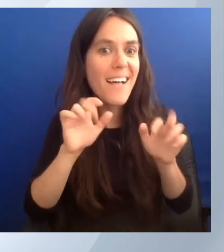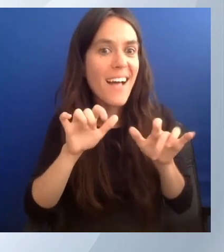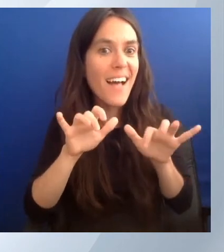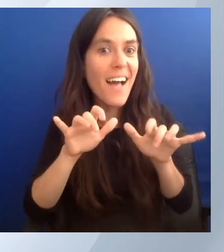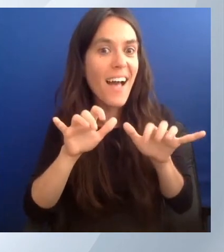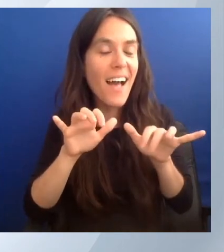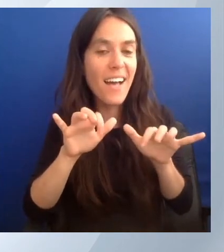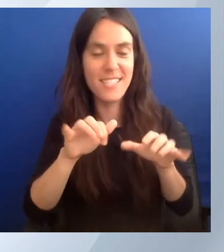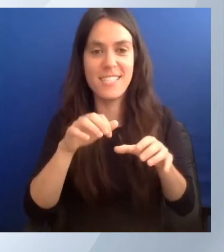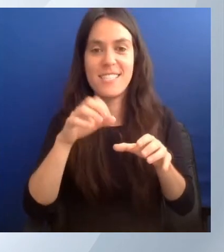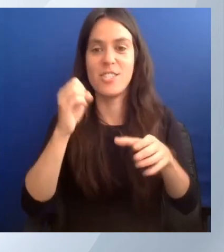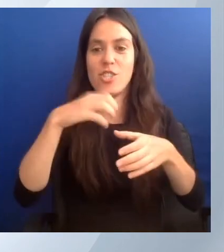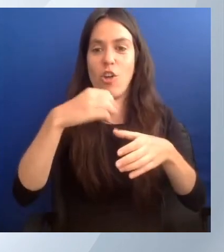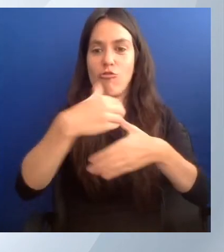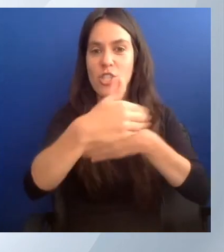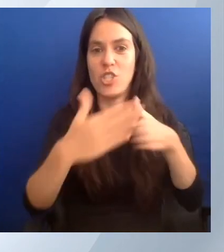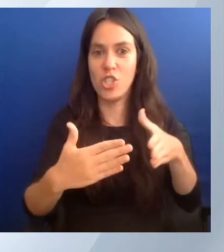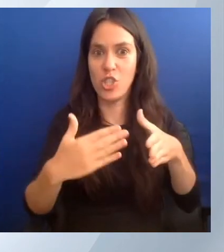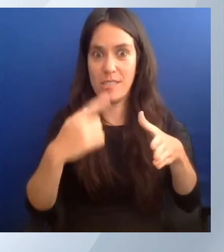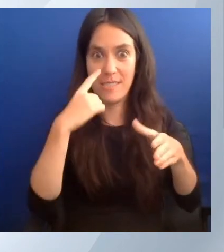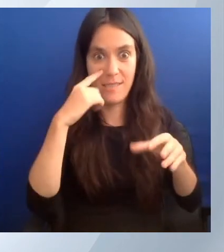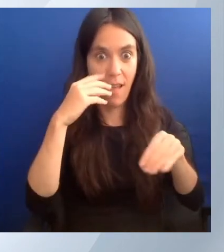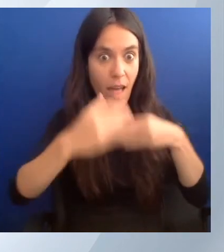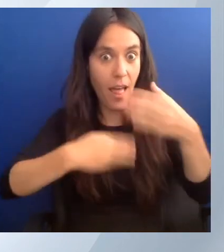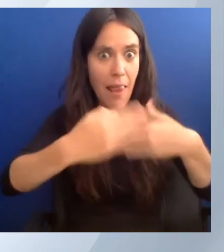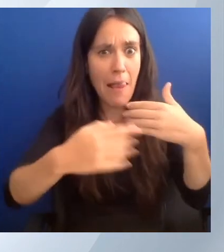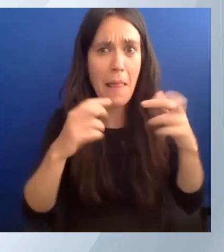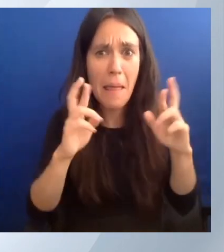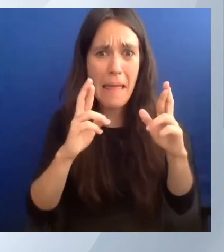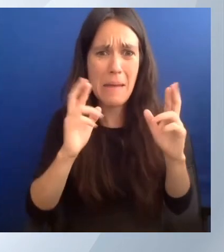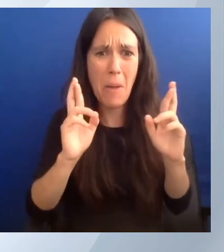account. Come on, do something.